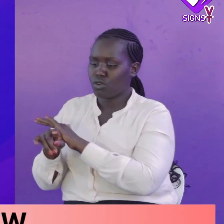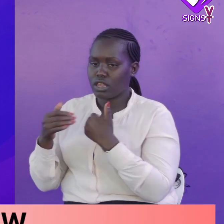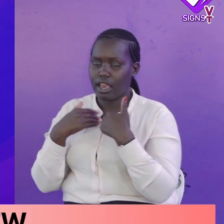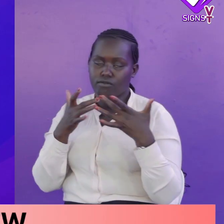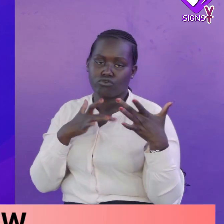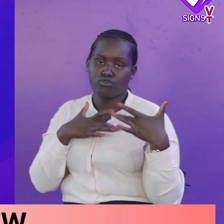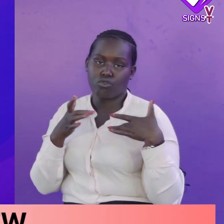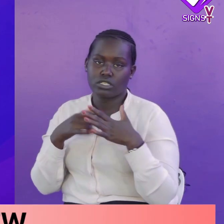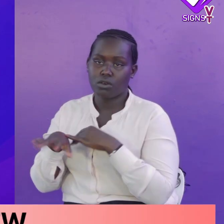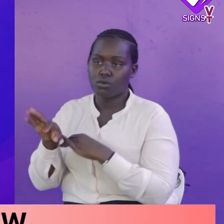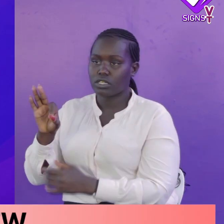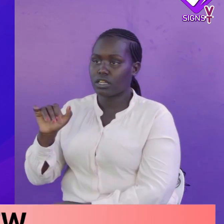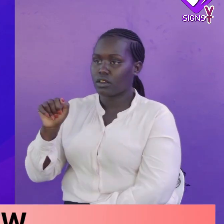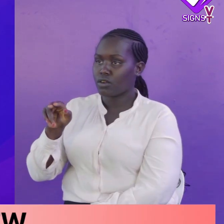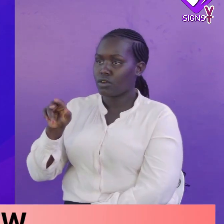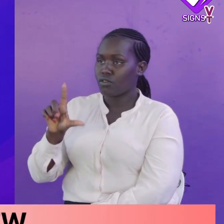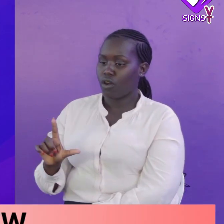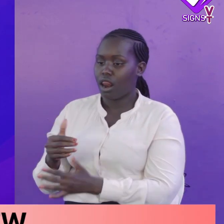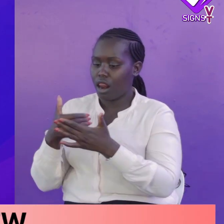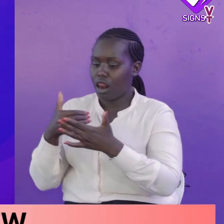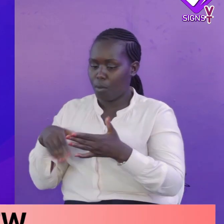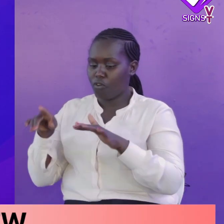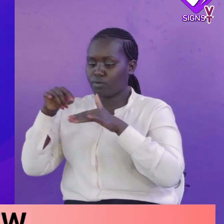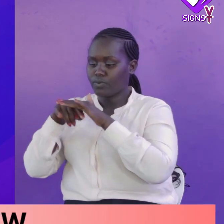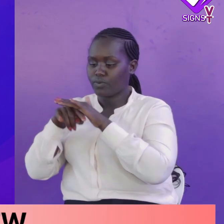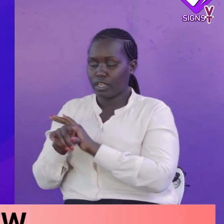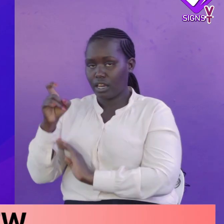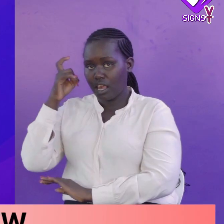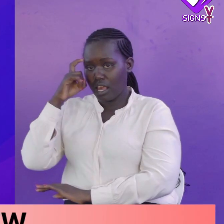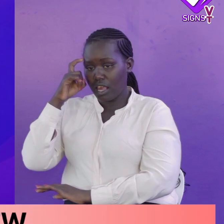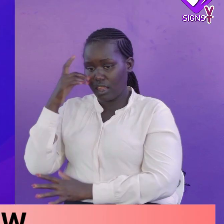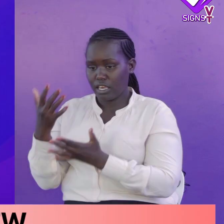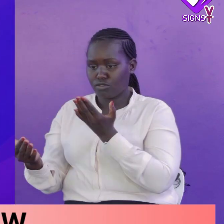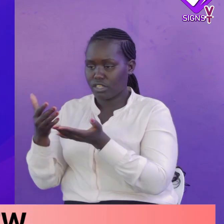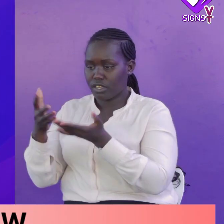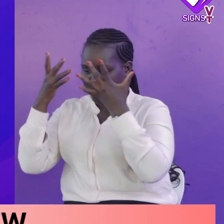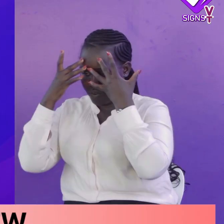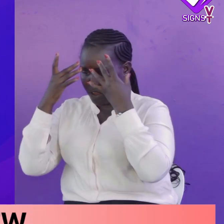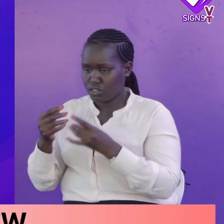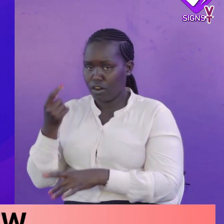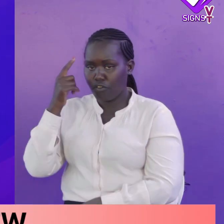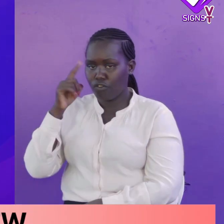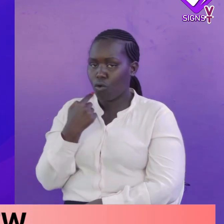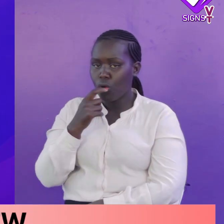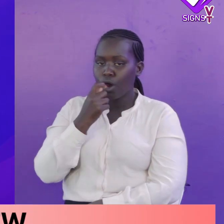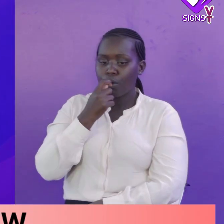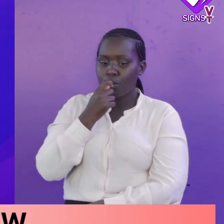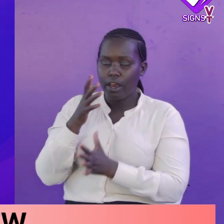the foul before the goal. So I think it was a fair decision for the referee, and I think